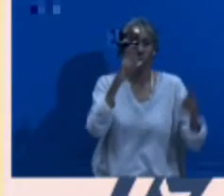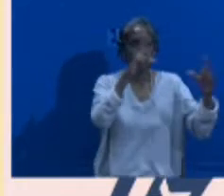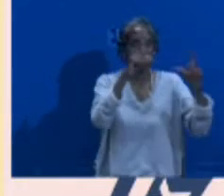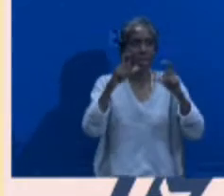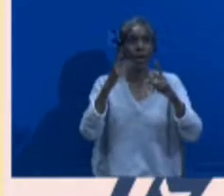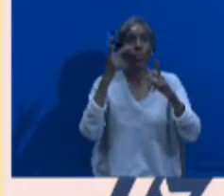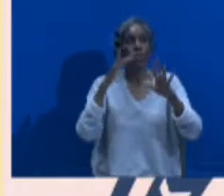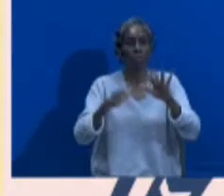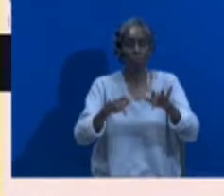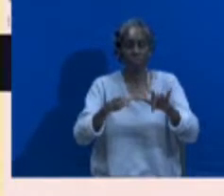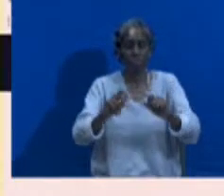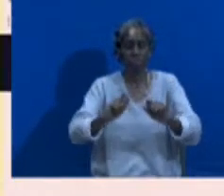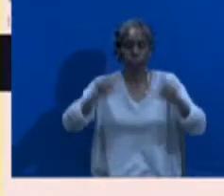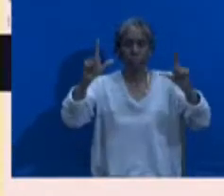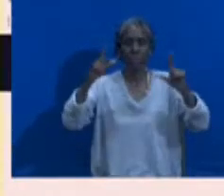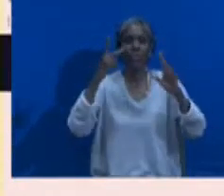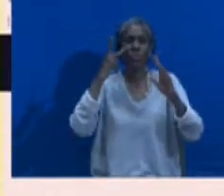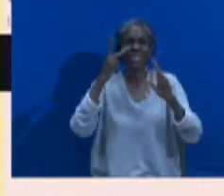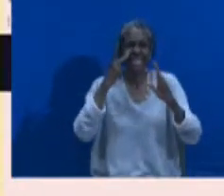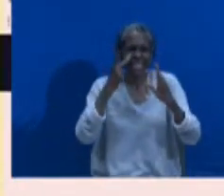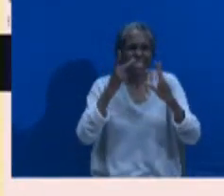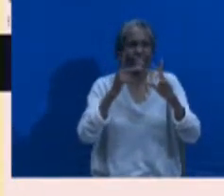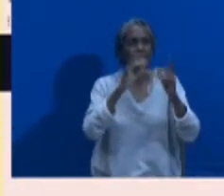works. We have